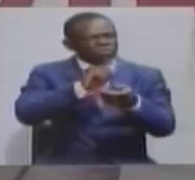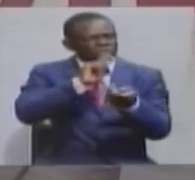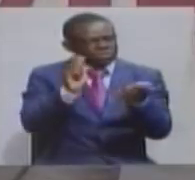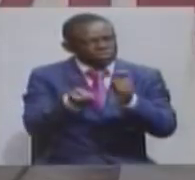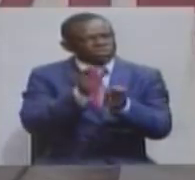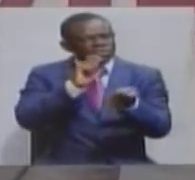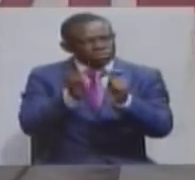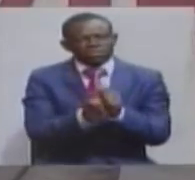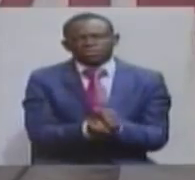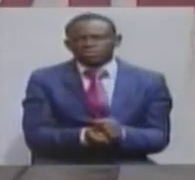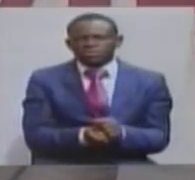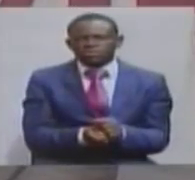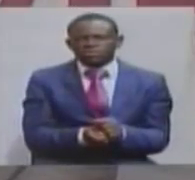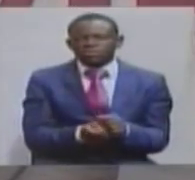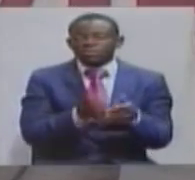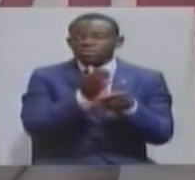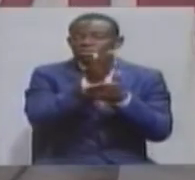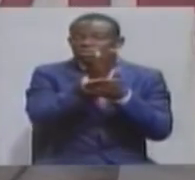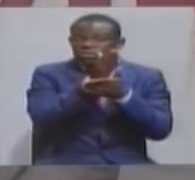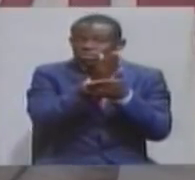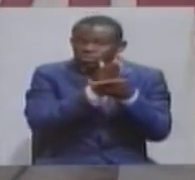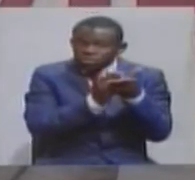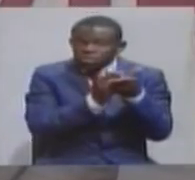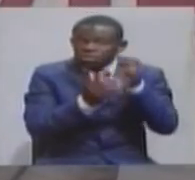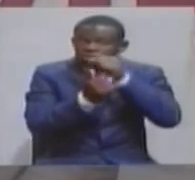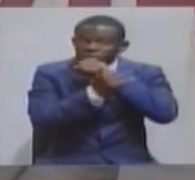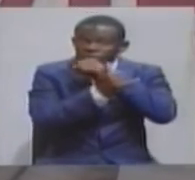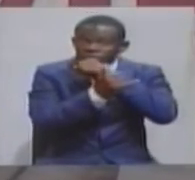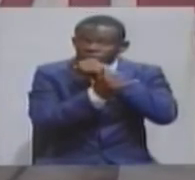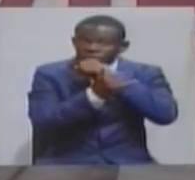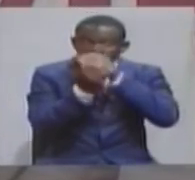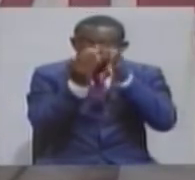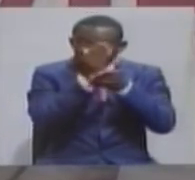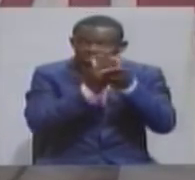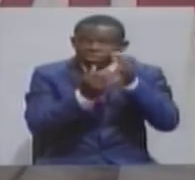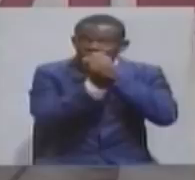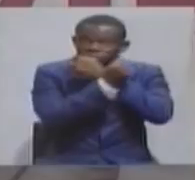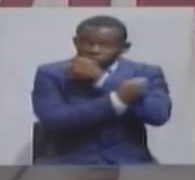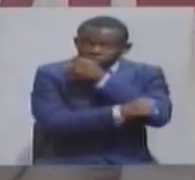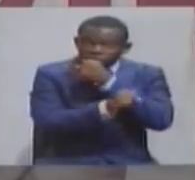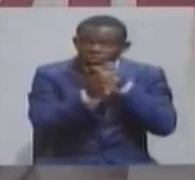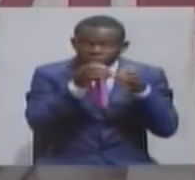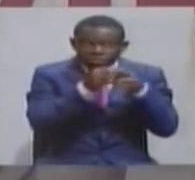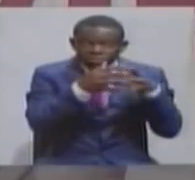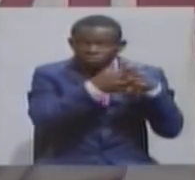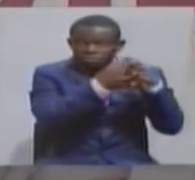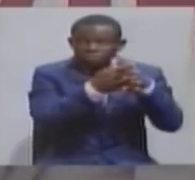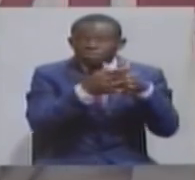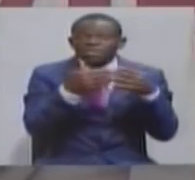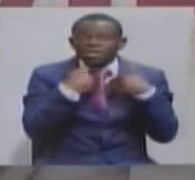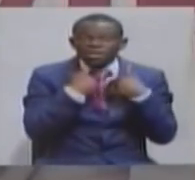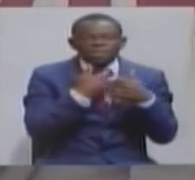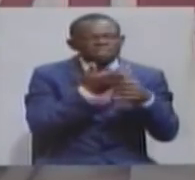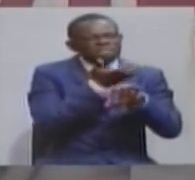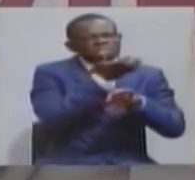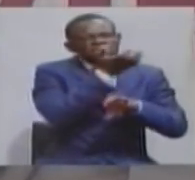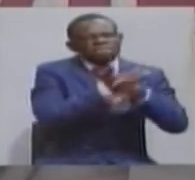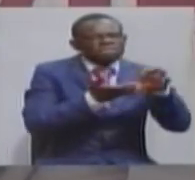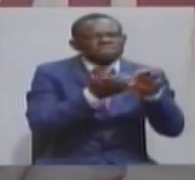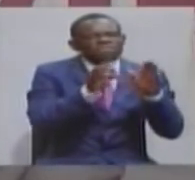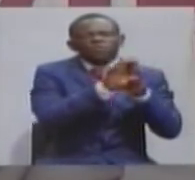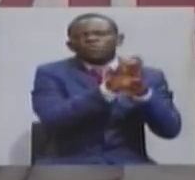rigid constitution. You can see the challenges they have. They also have their own challenges. They want to improve on gun laws,